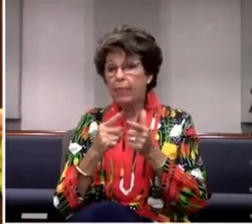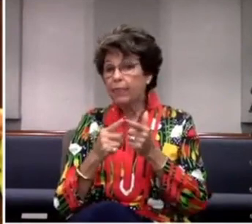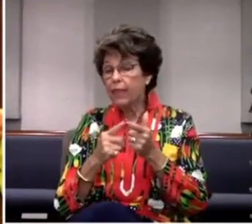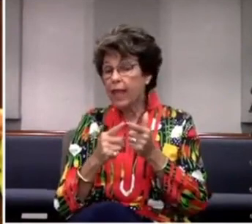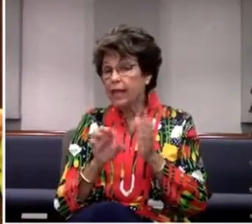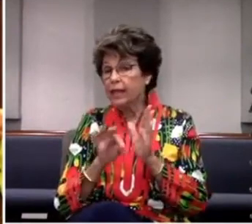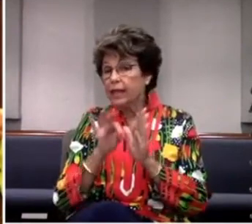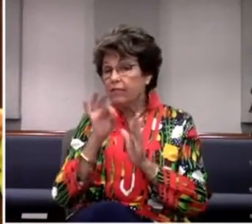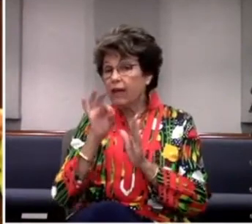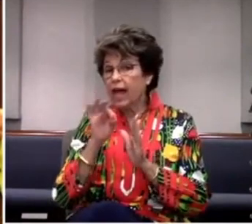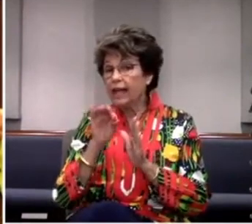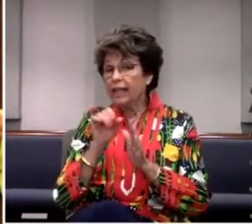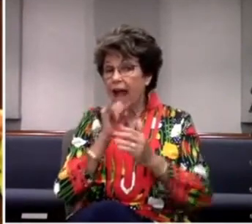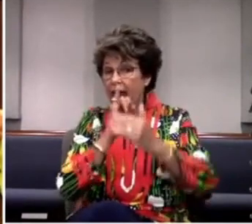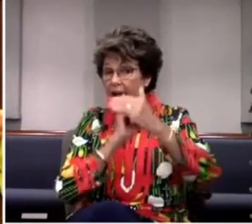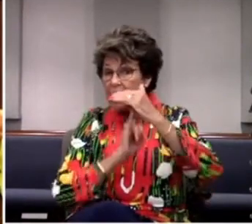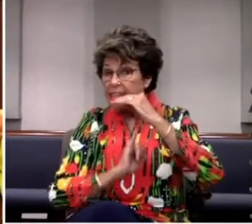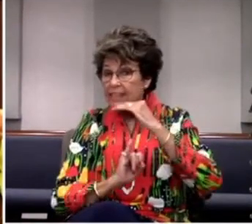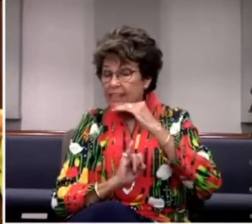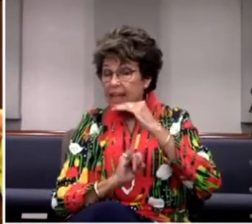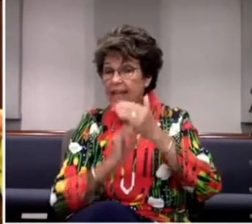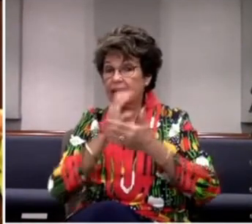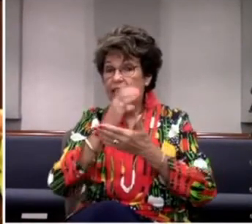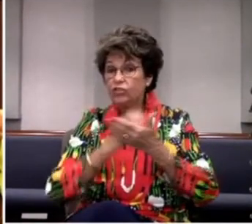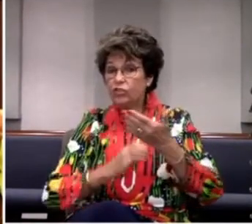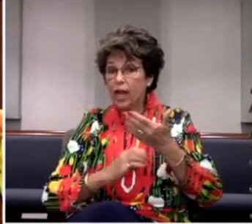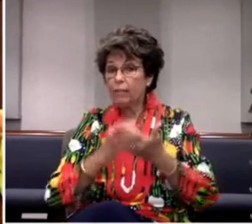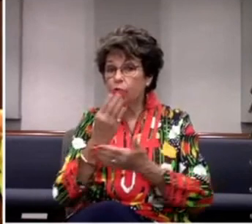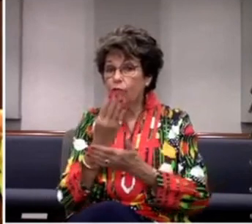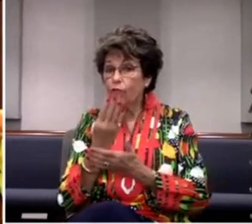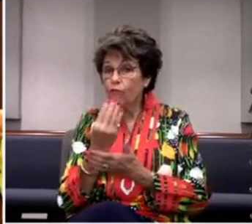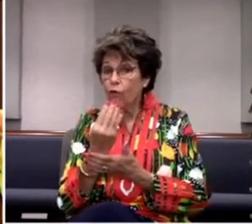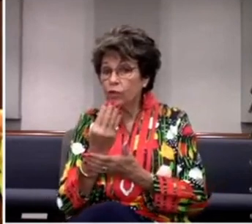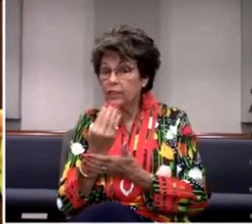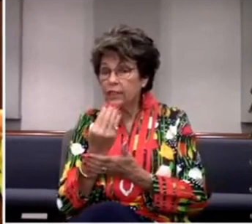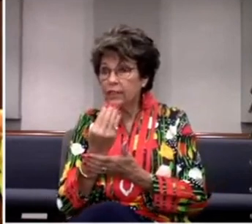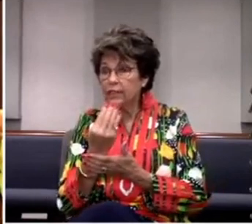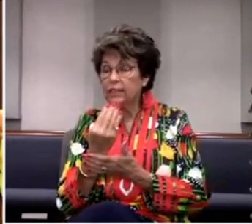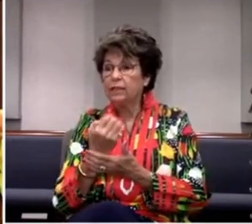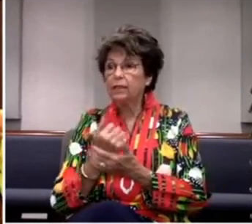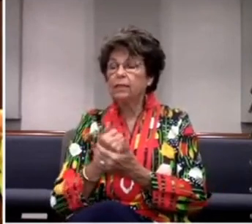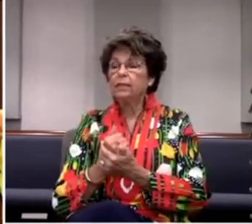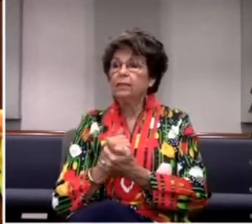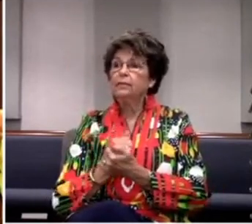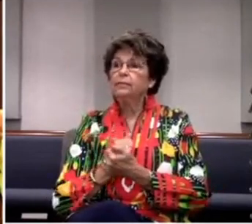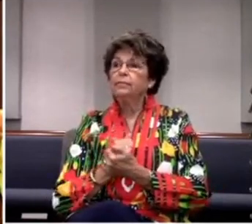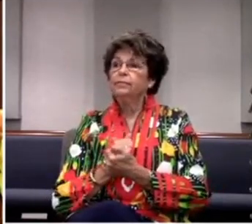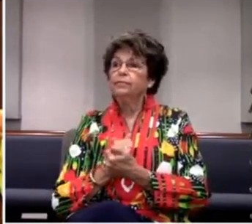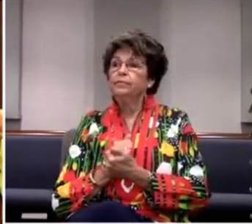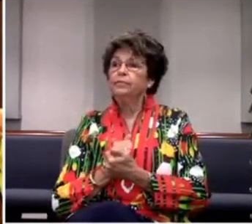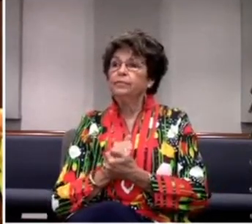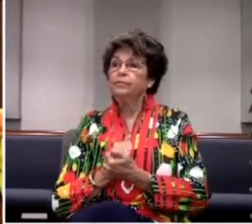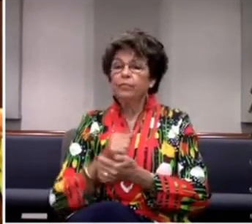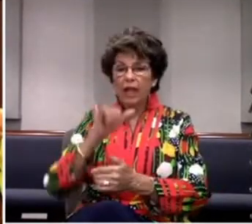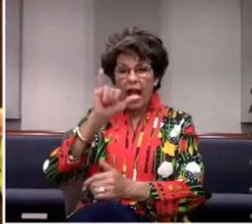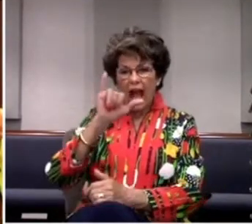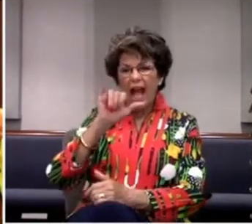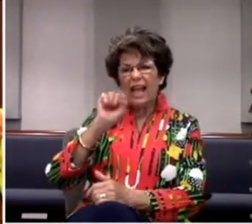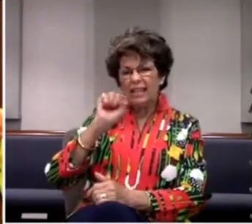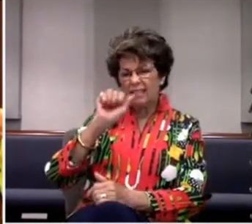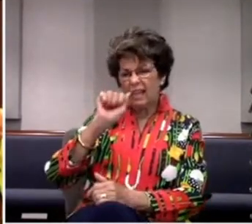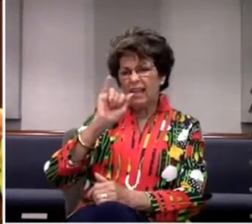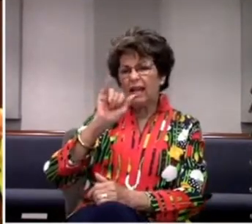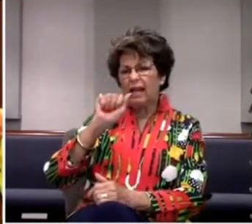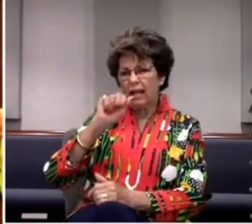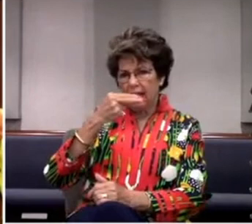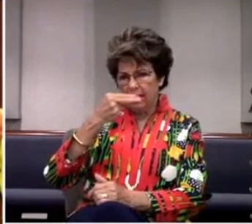find Isaiah chapter 14. Isaiah chapter 14. Isaiah is in more of the middle of your